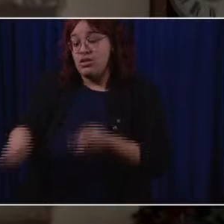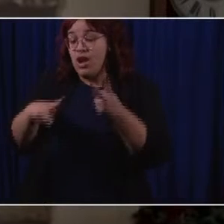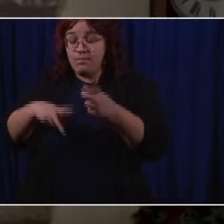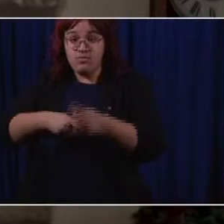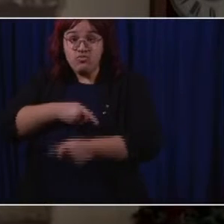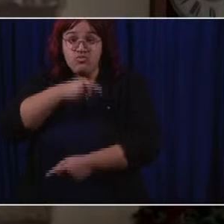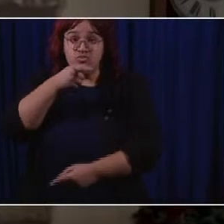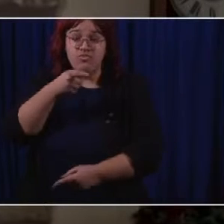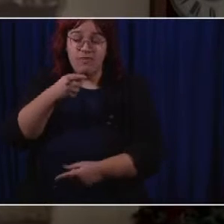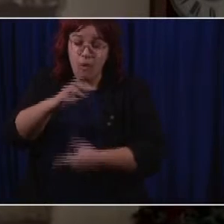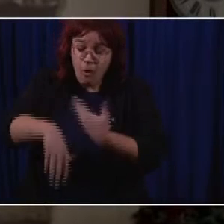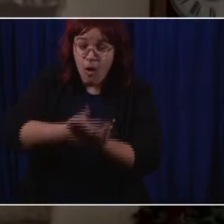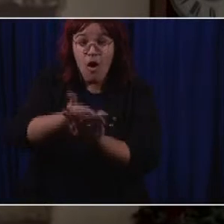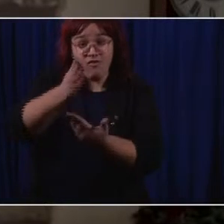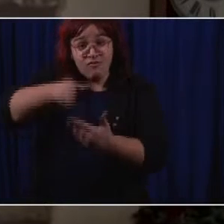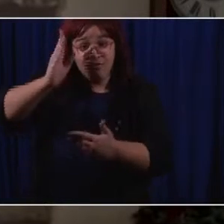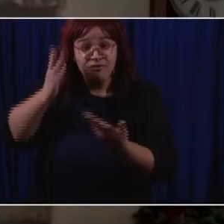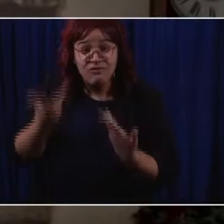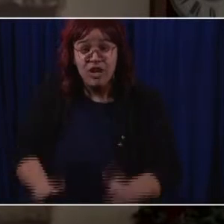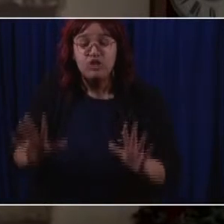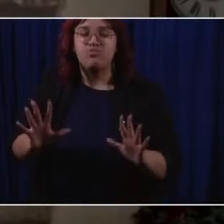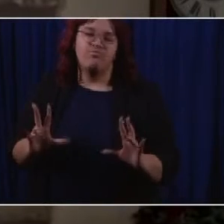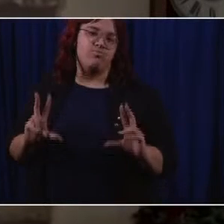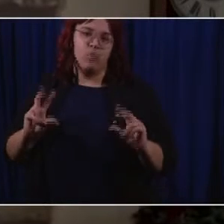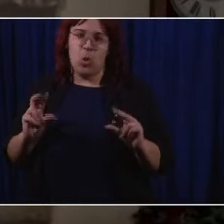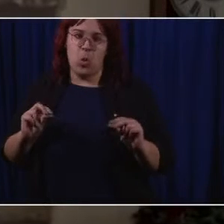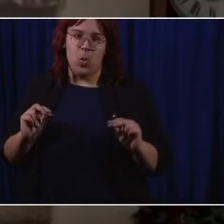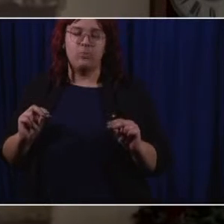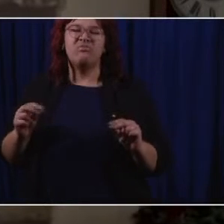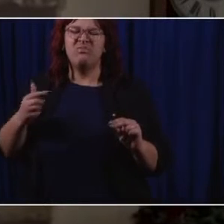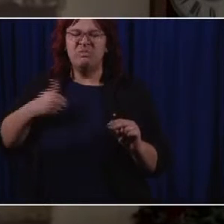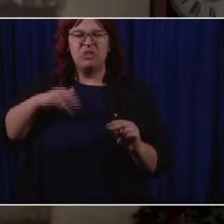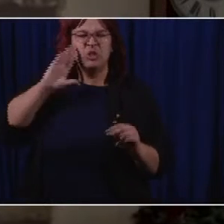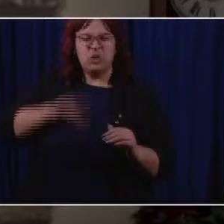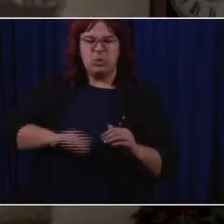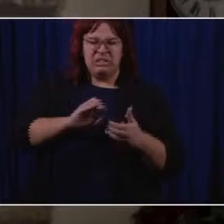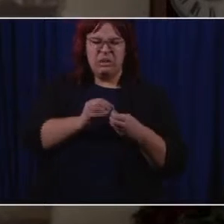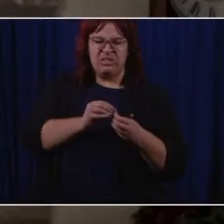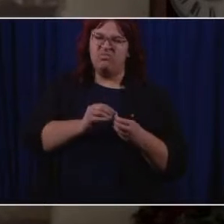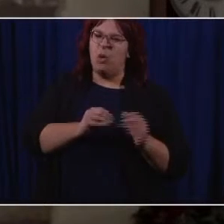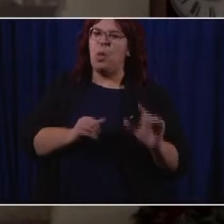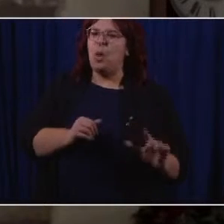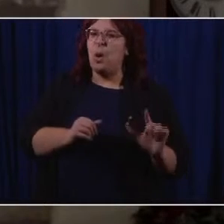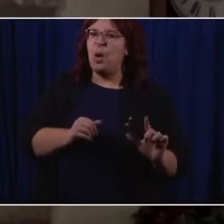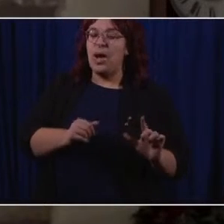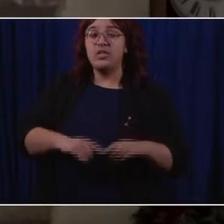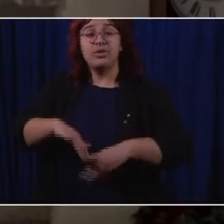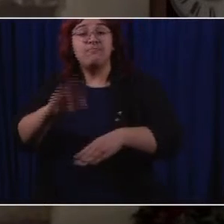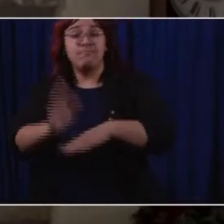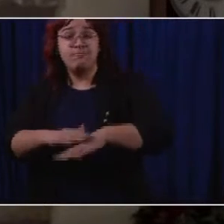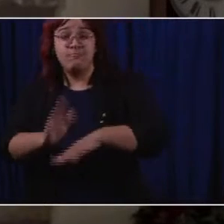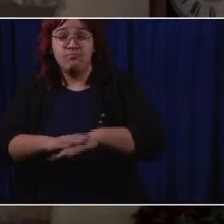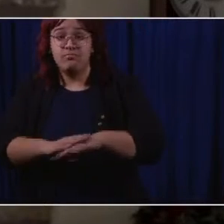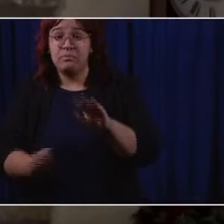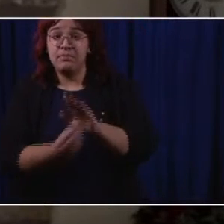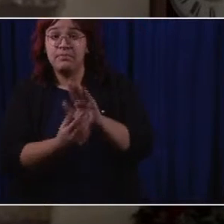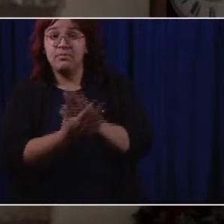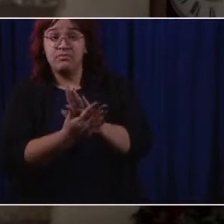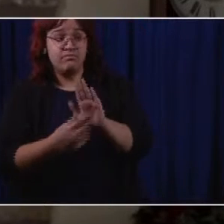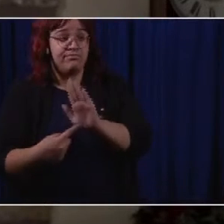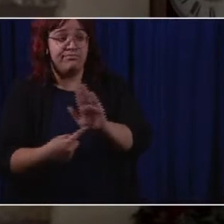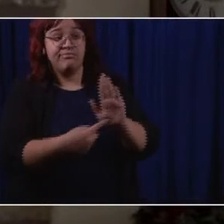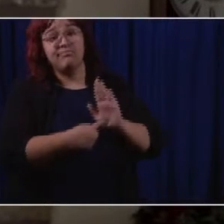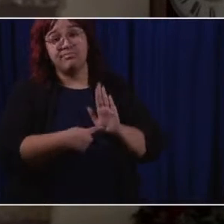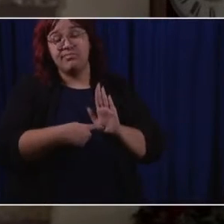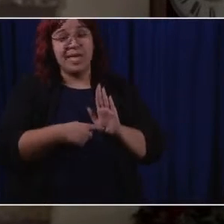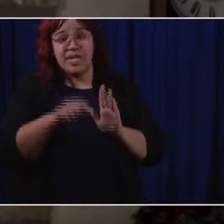low. And so we flagged that and said, we think this is low. Today, it's really everything